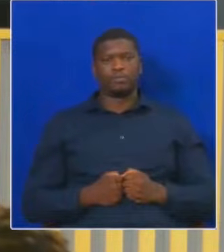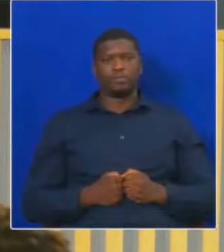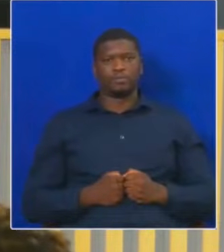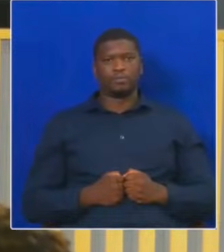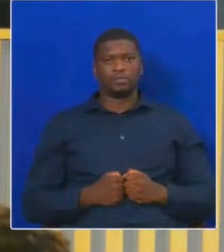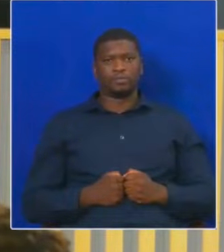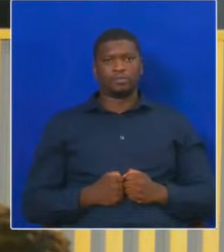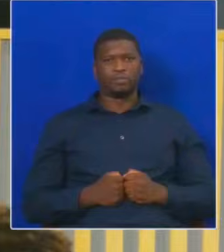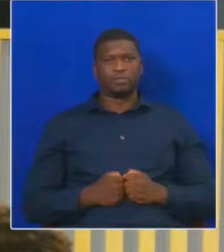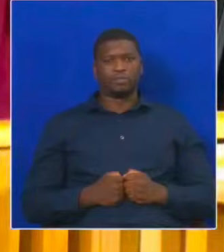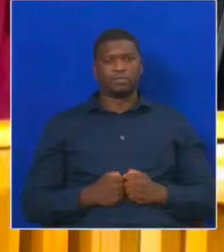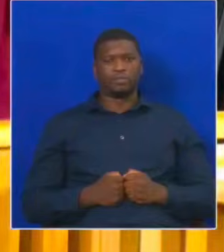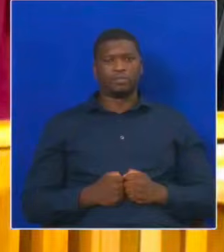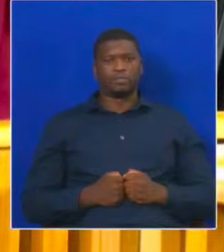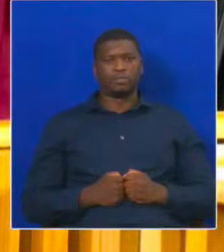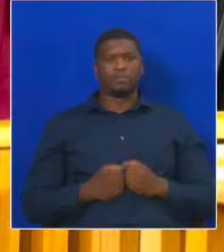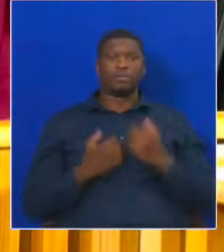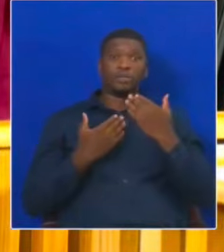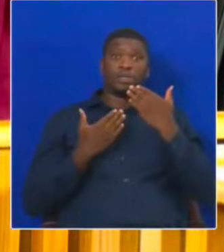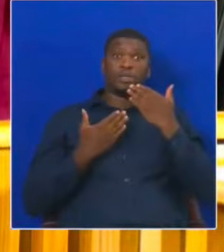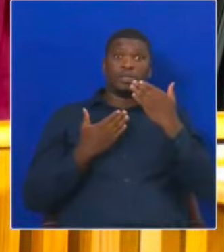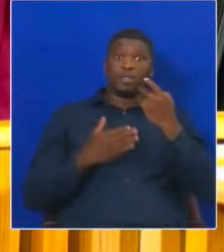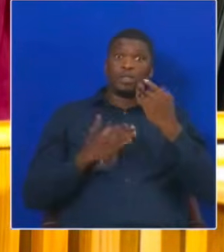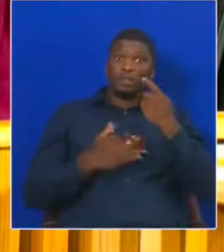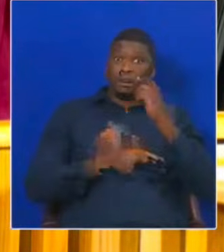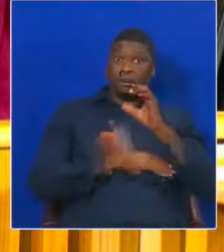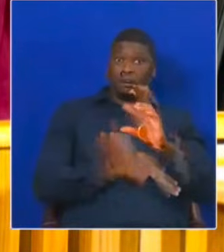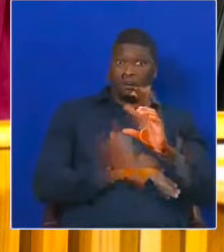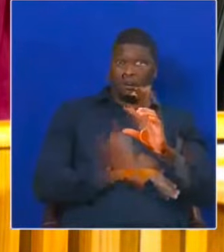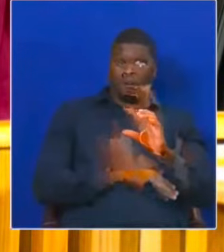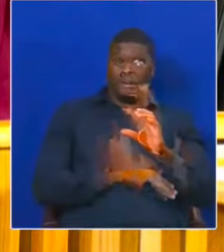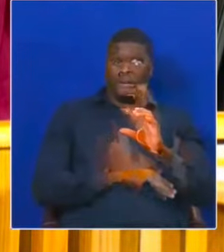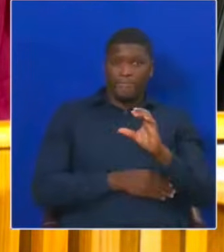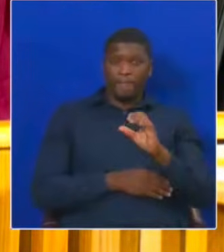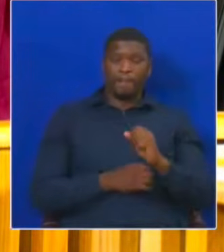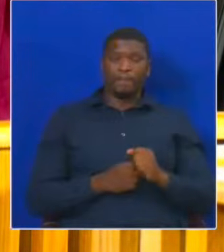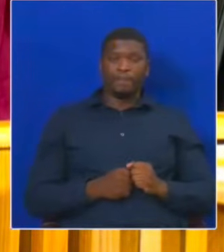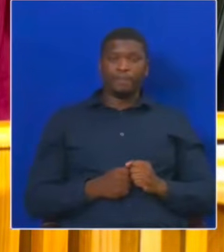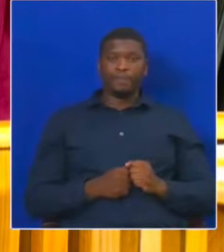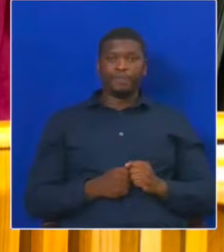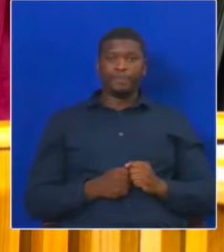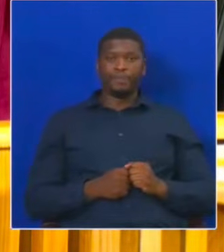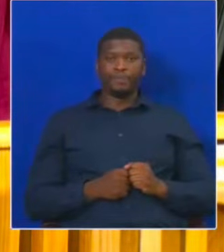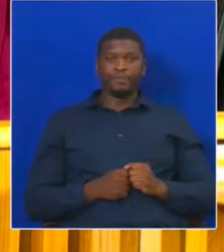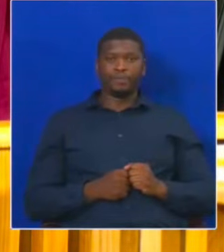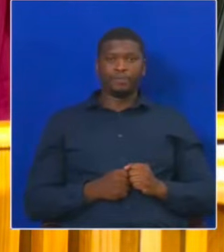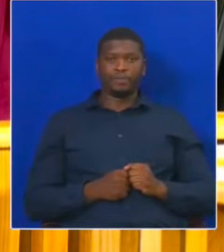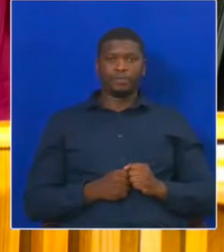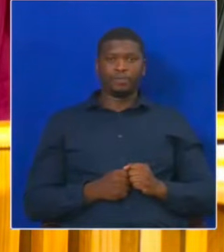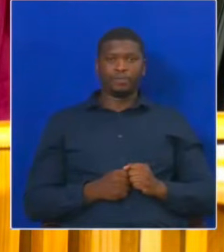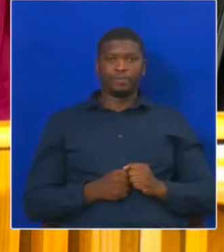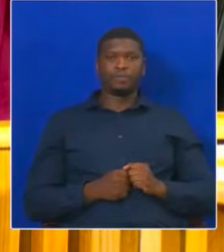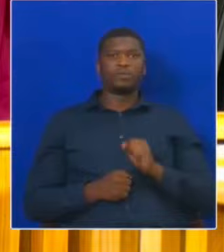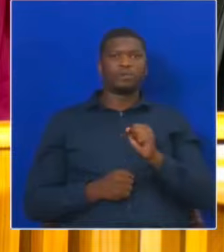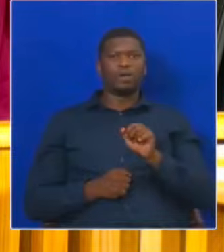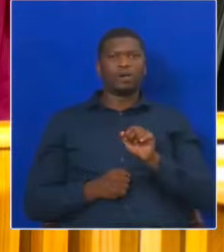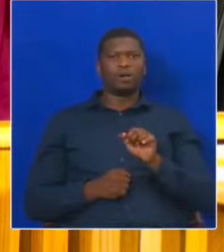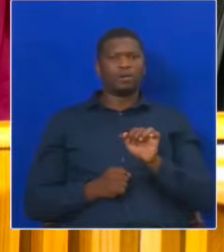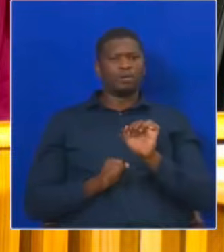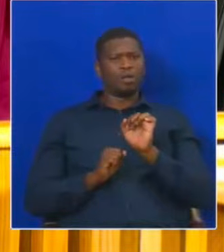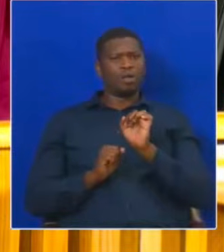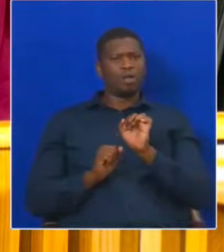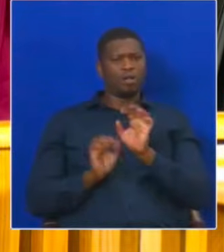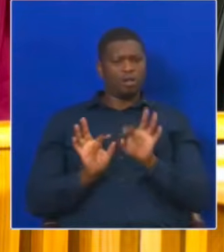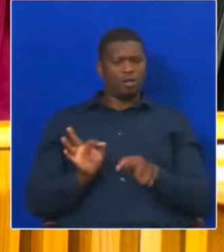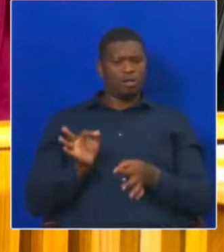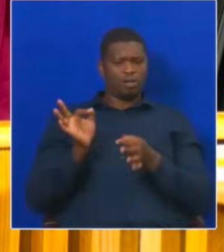Thank you, Witness C. In light of the answering affidavit that was deposed by General